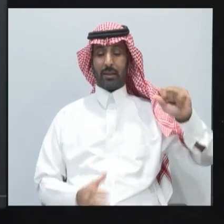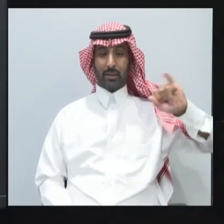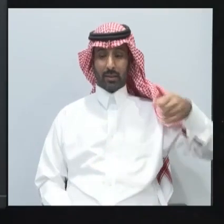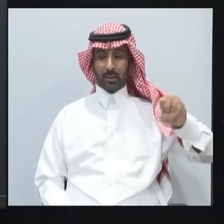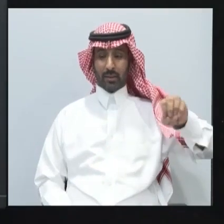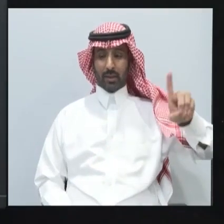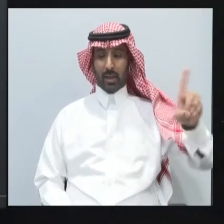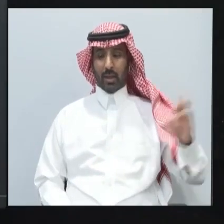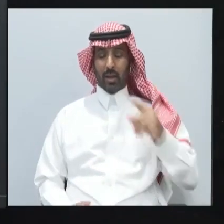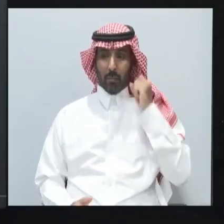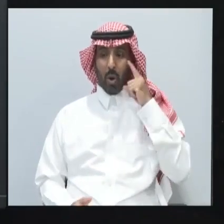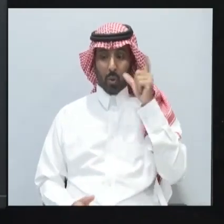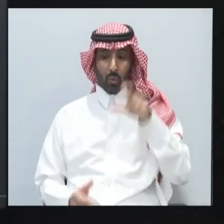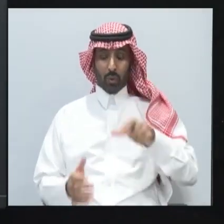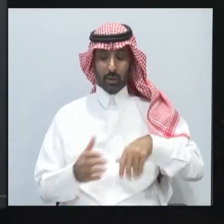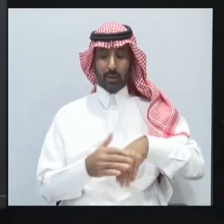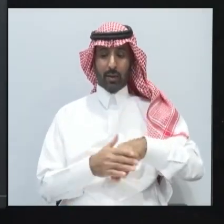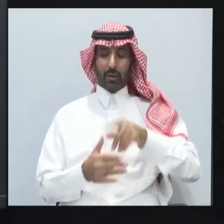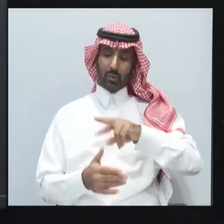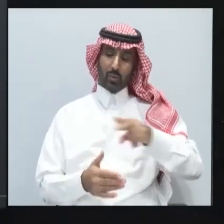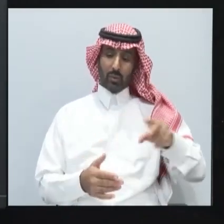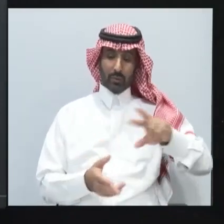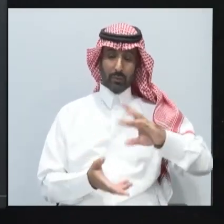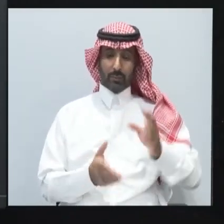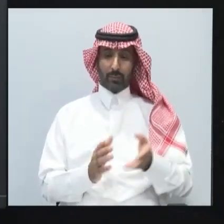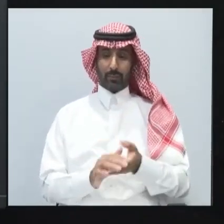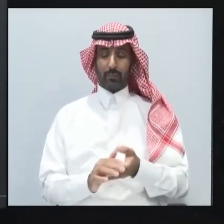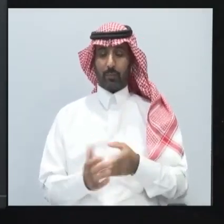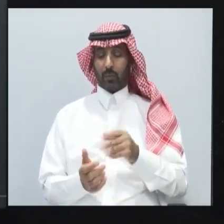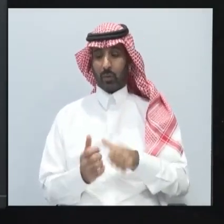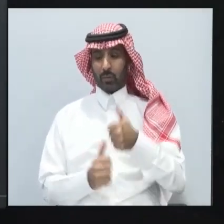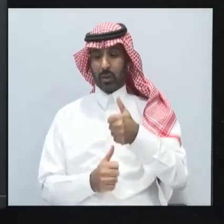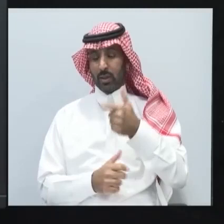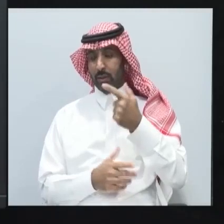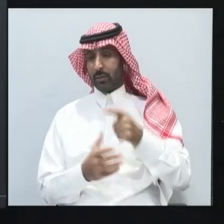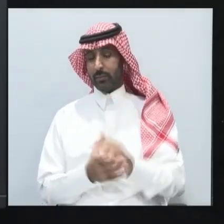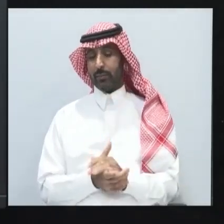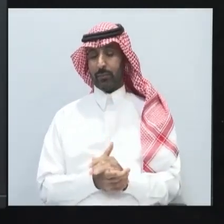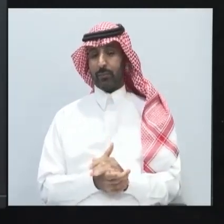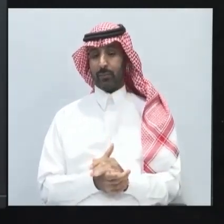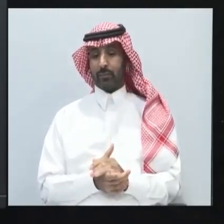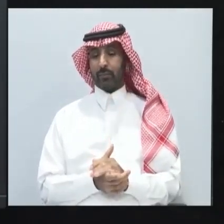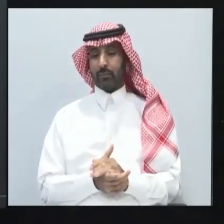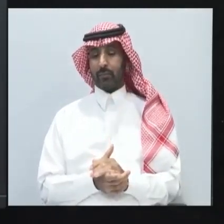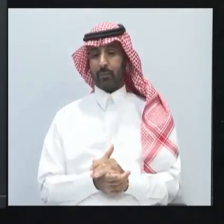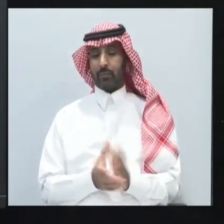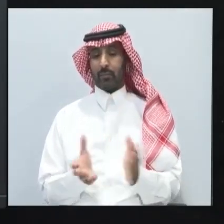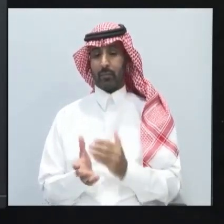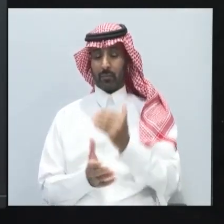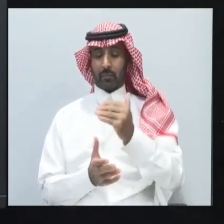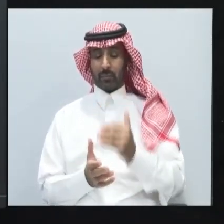He is actually famous for different accomplishments. He is a very famous sports figure that